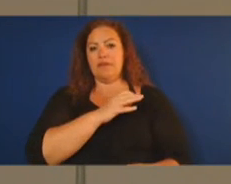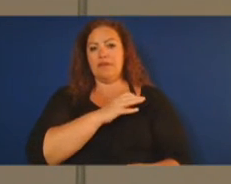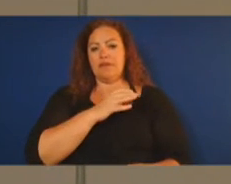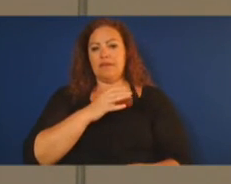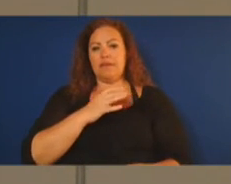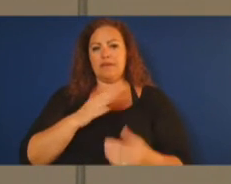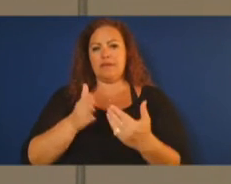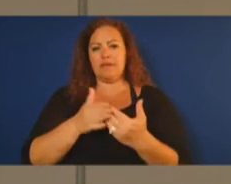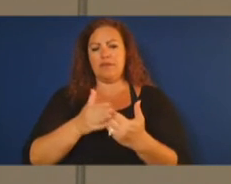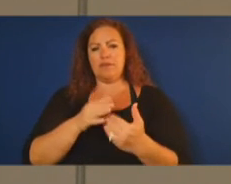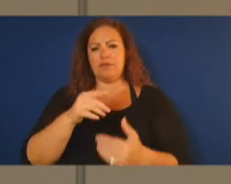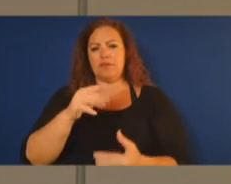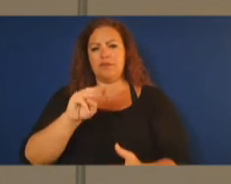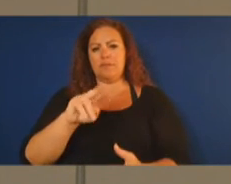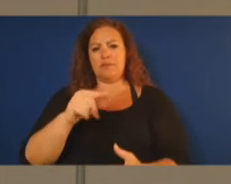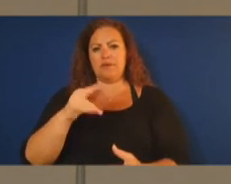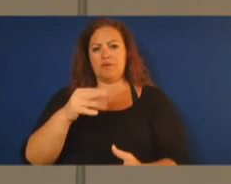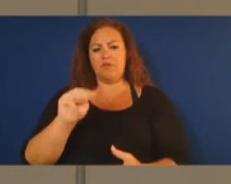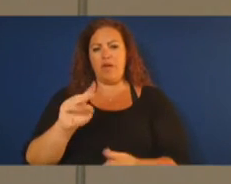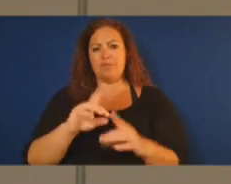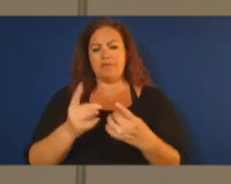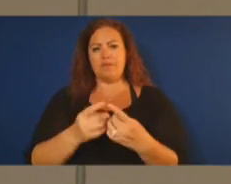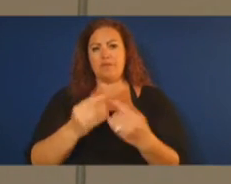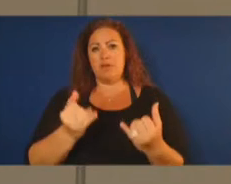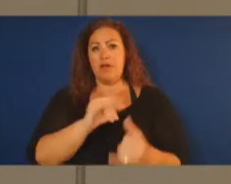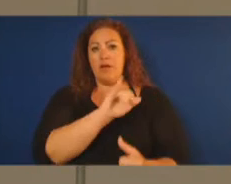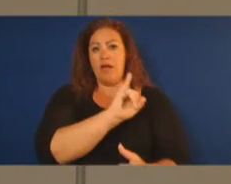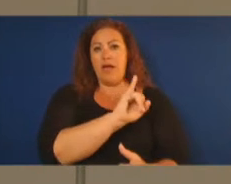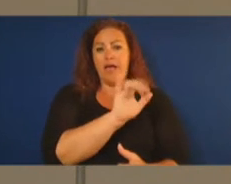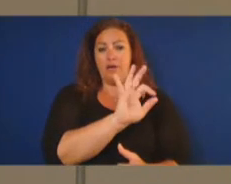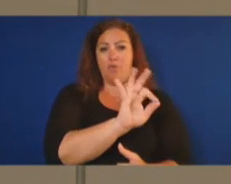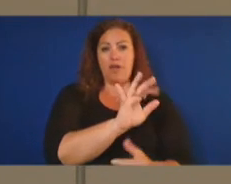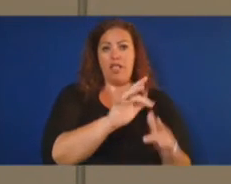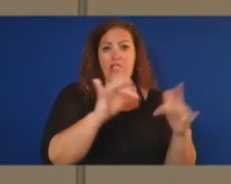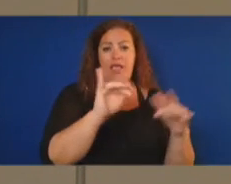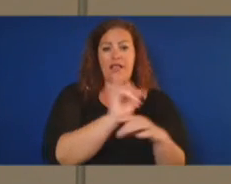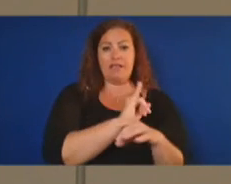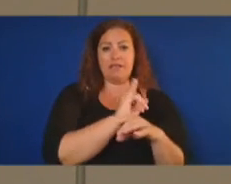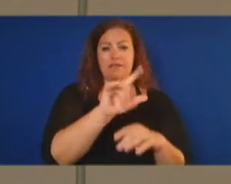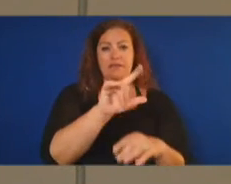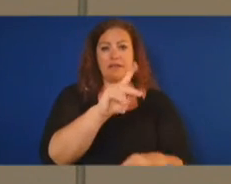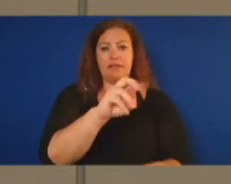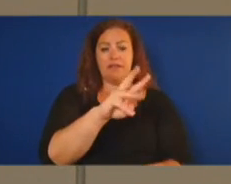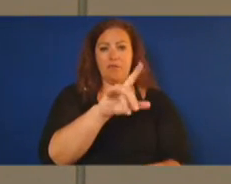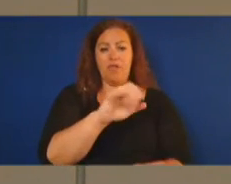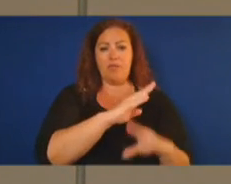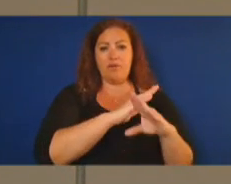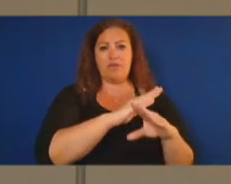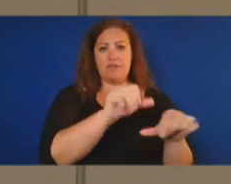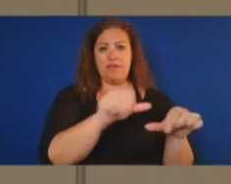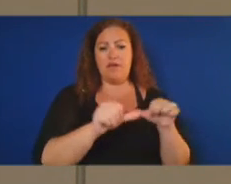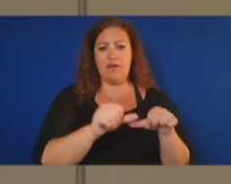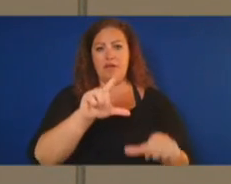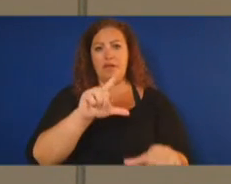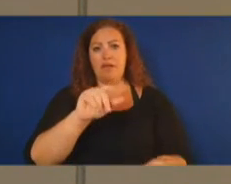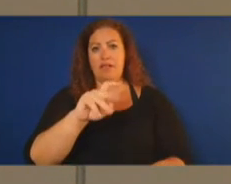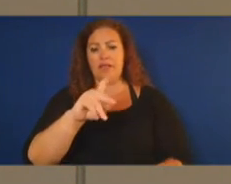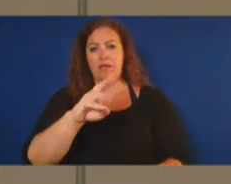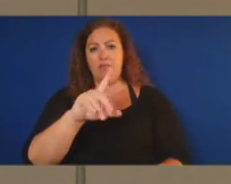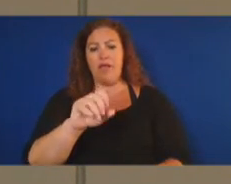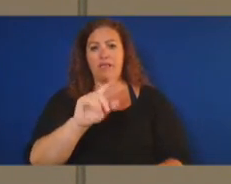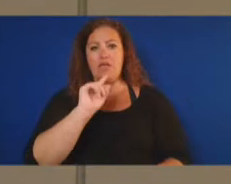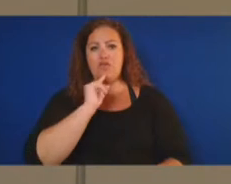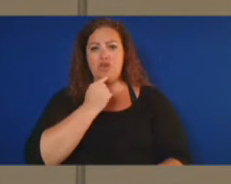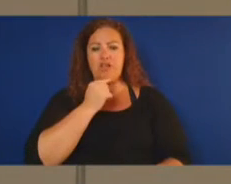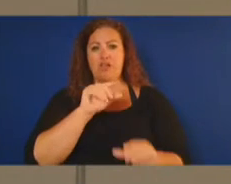Grahams District the current zoning is i1 light industrial Lake Wy protected area Lake Wy critical area B2 General